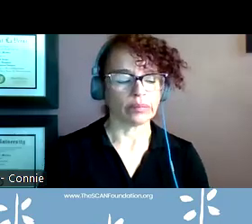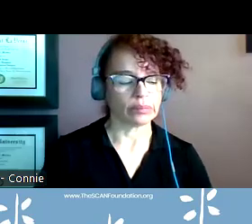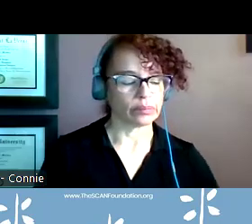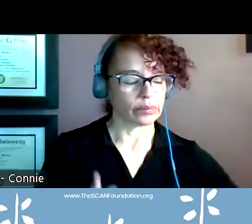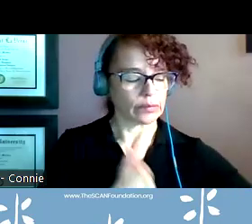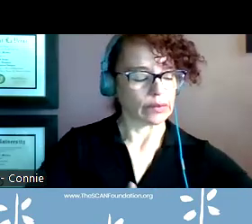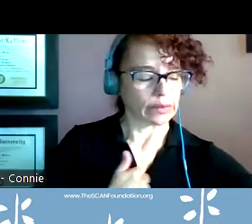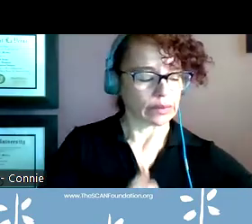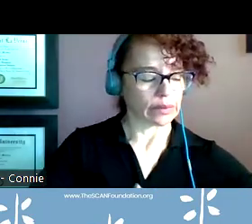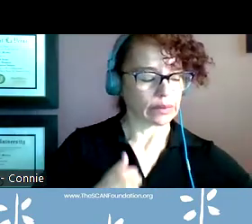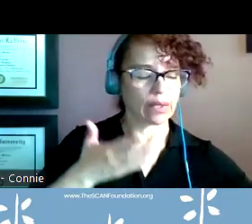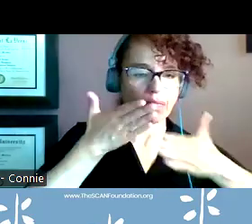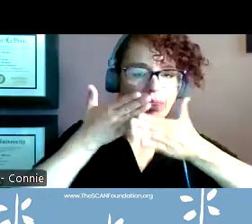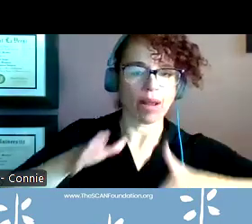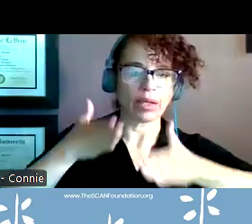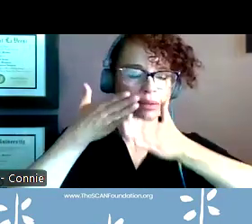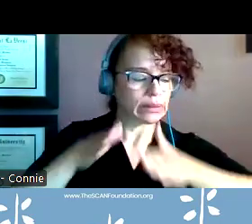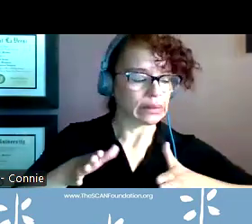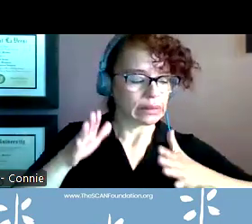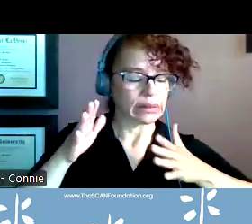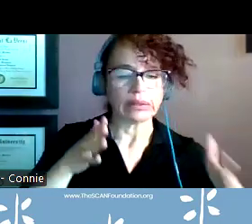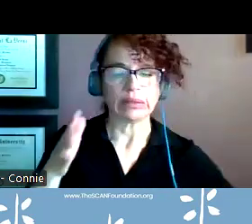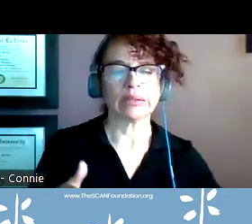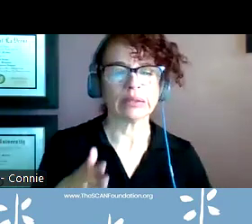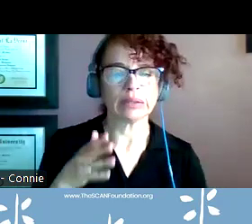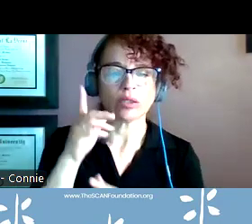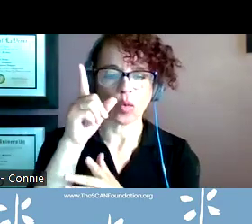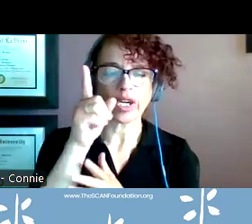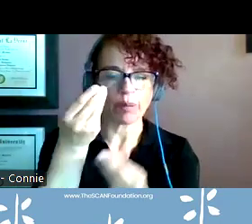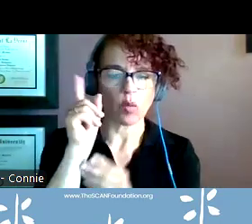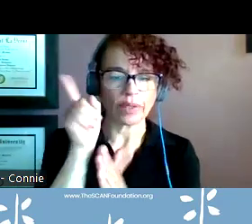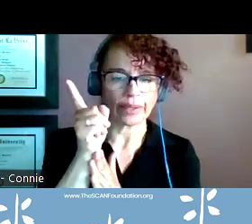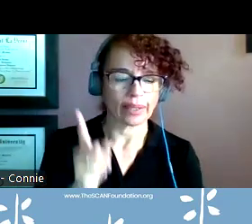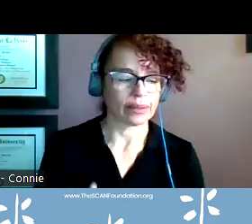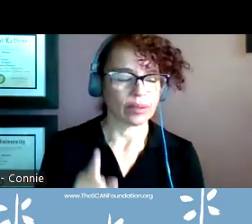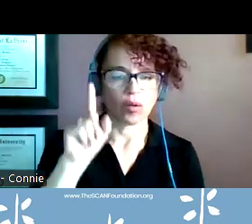Sorry, guys. I've lost it, but give me 1 second.